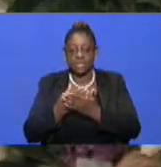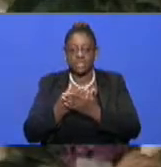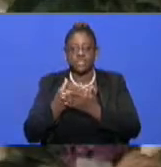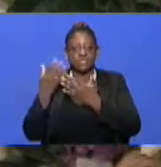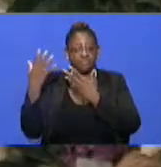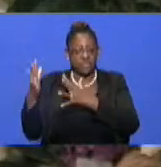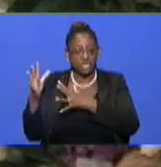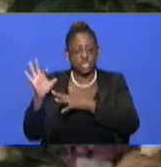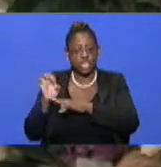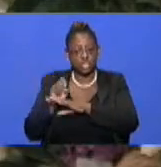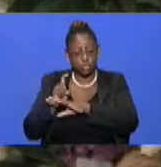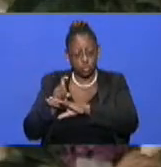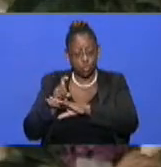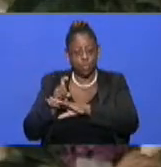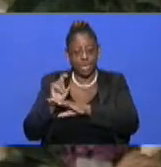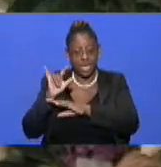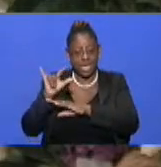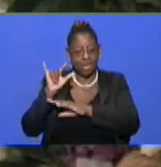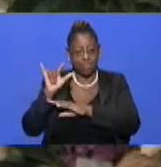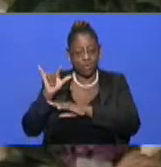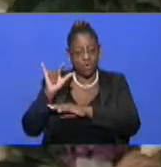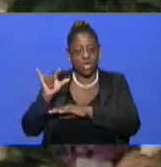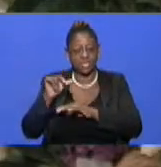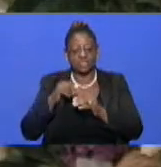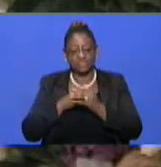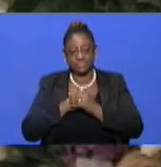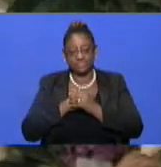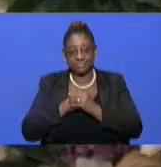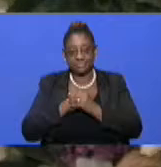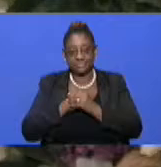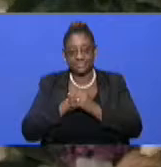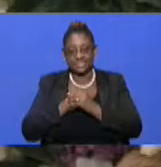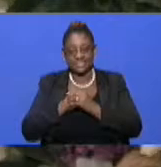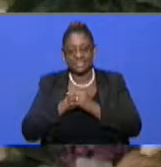Airport, and I promise you that's the last time I say Exuma tonight,